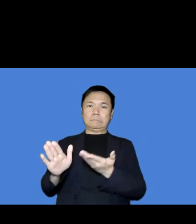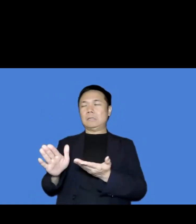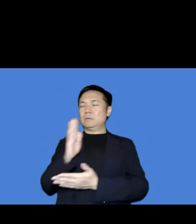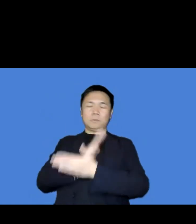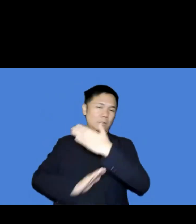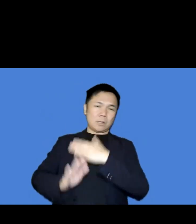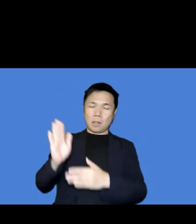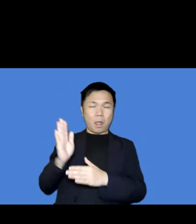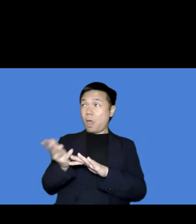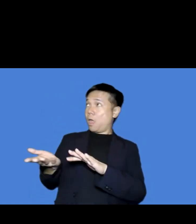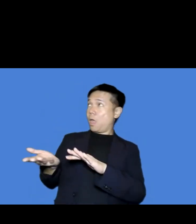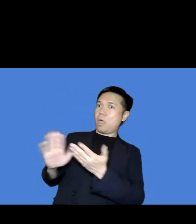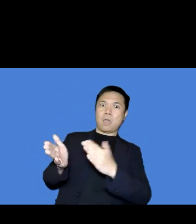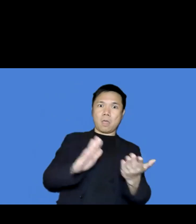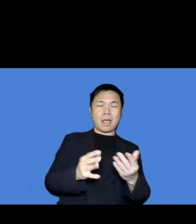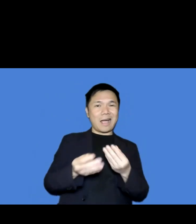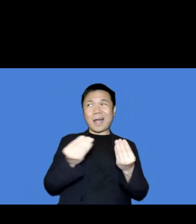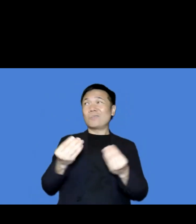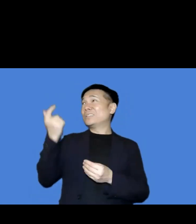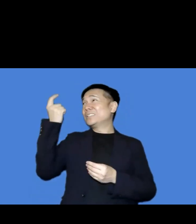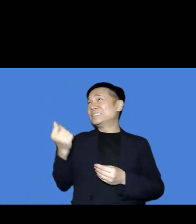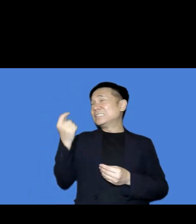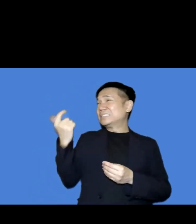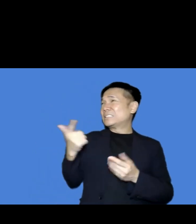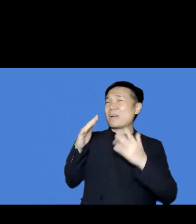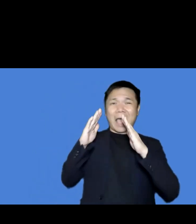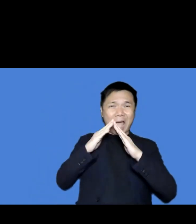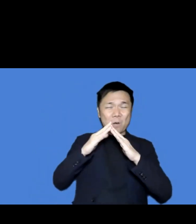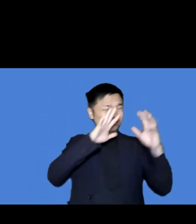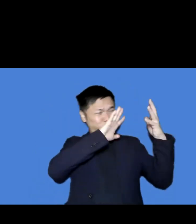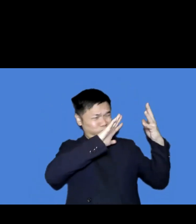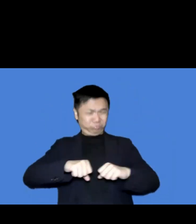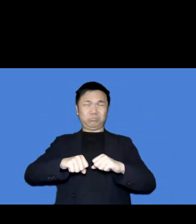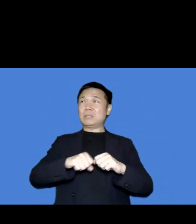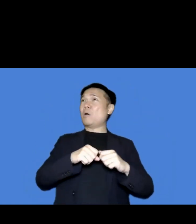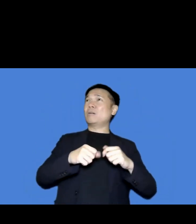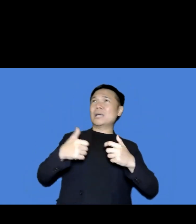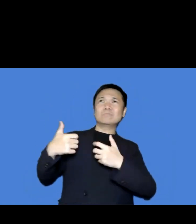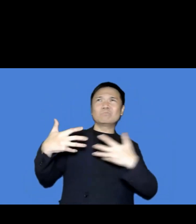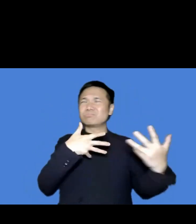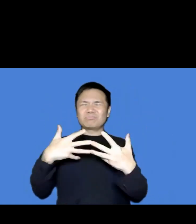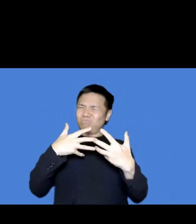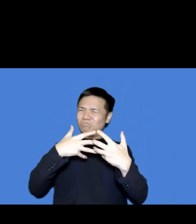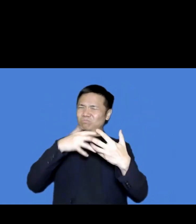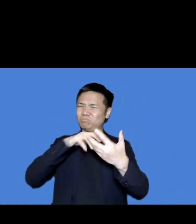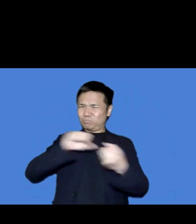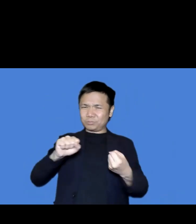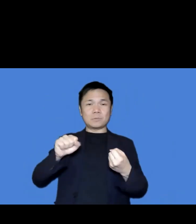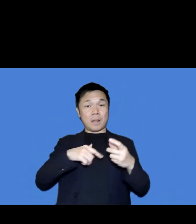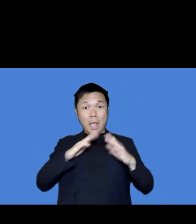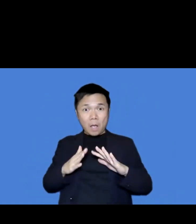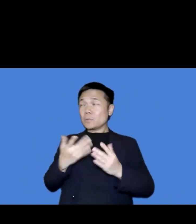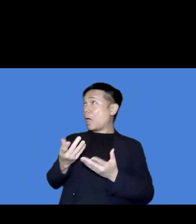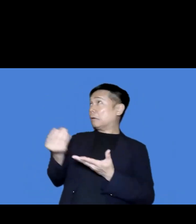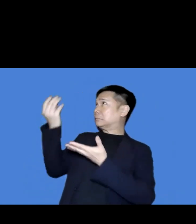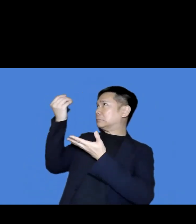need to get insurances for losses and damages during the disasters and conflict and so on. And the last is the